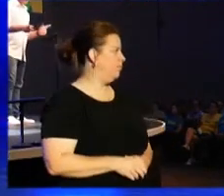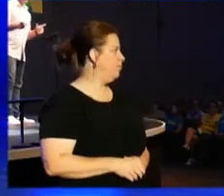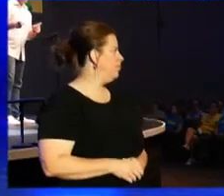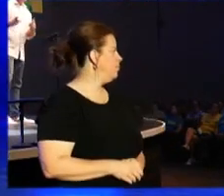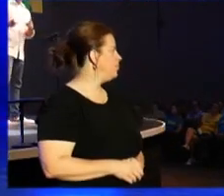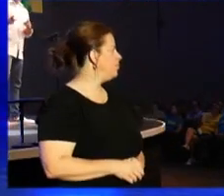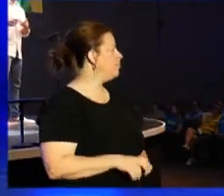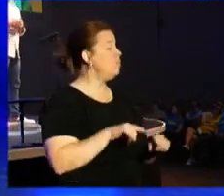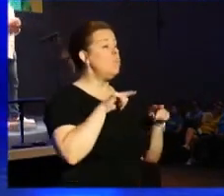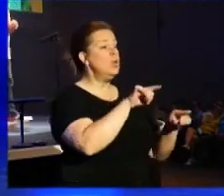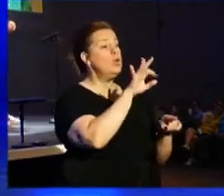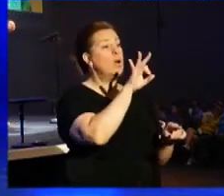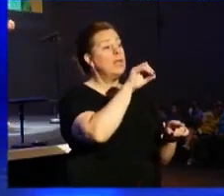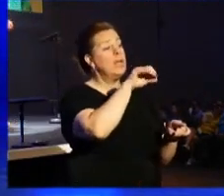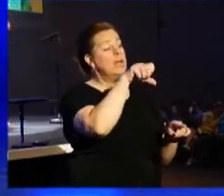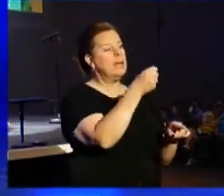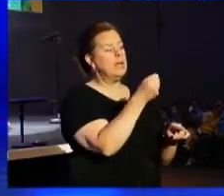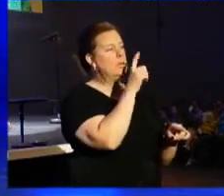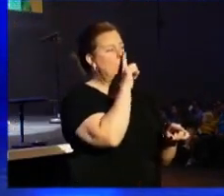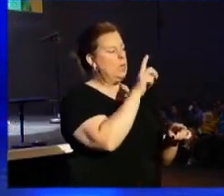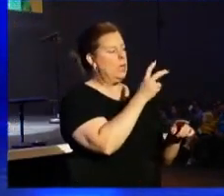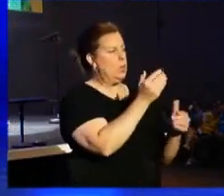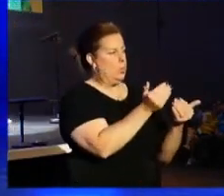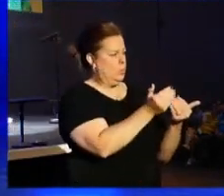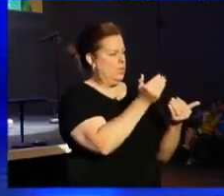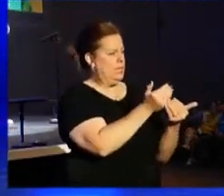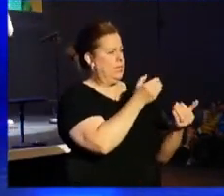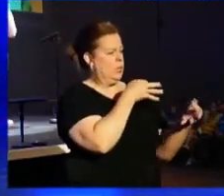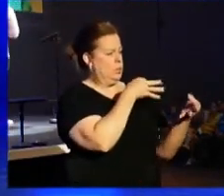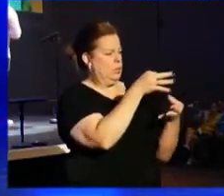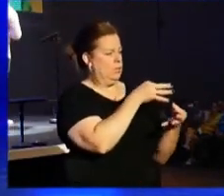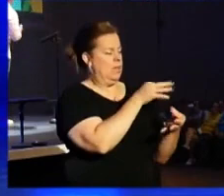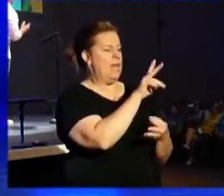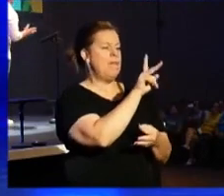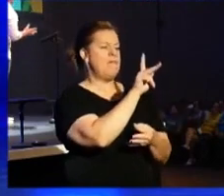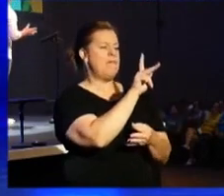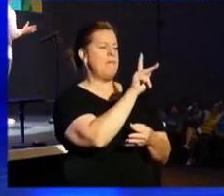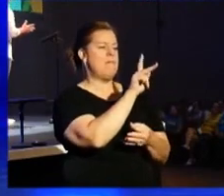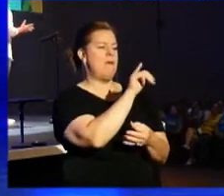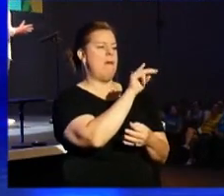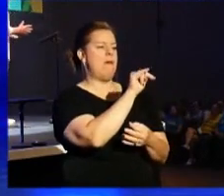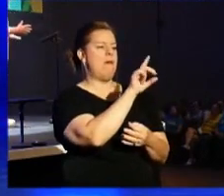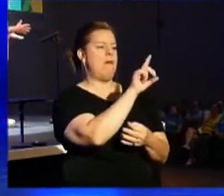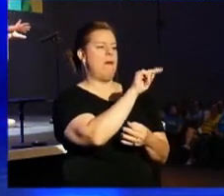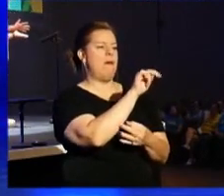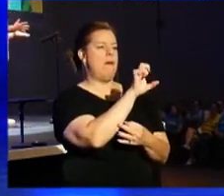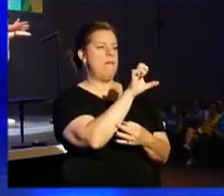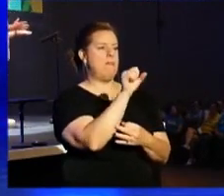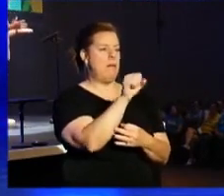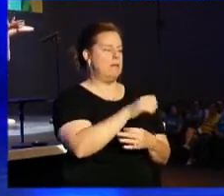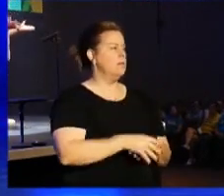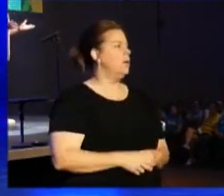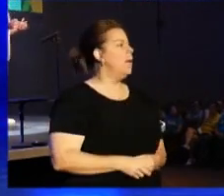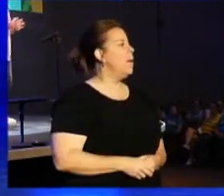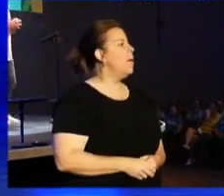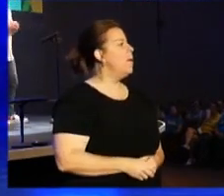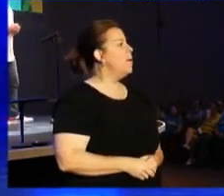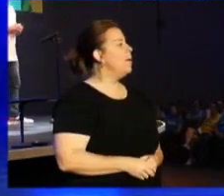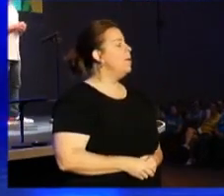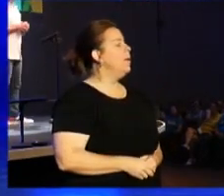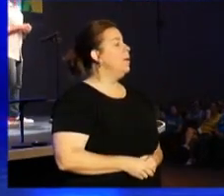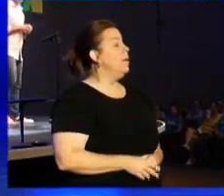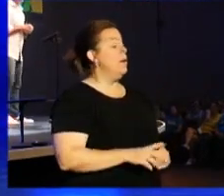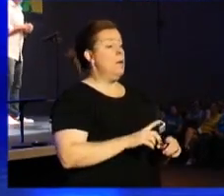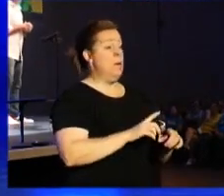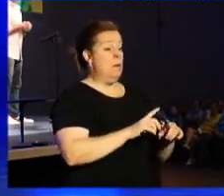In the 90s, it was really easy to define kindness. But that begs the question, is there any need for kindness